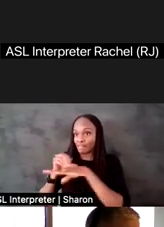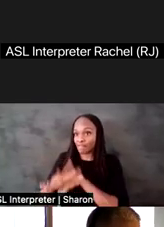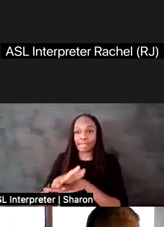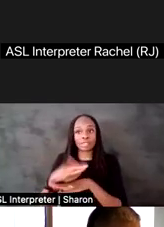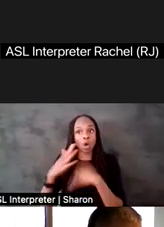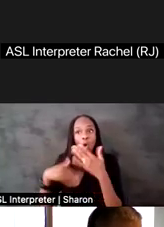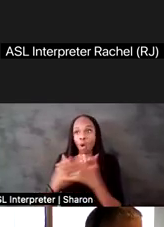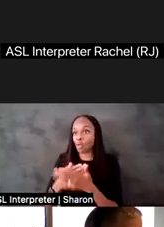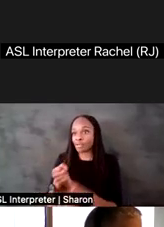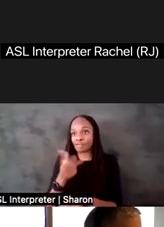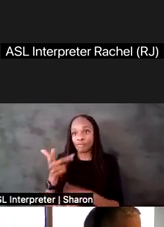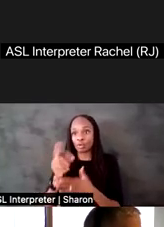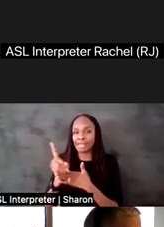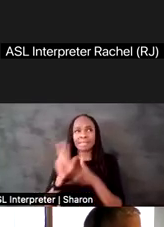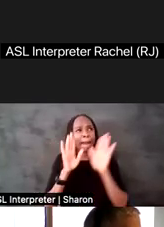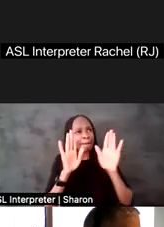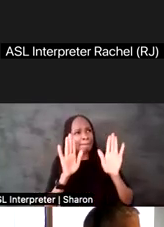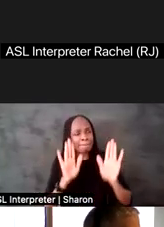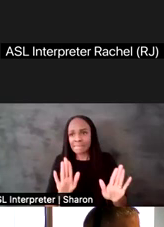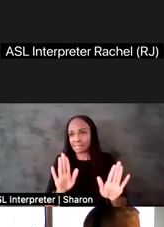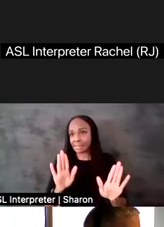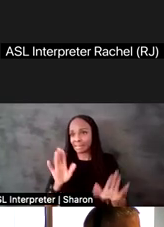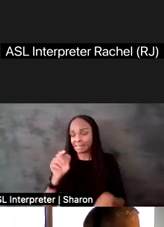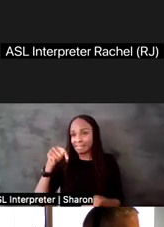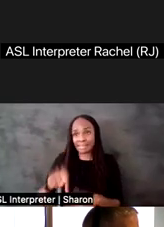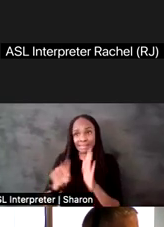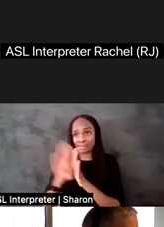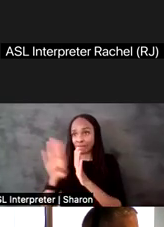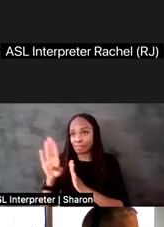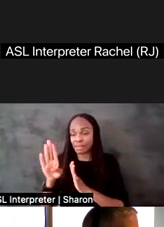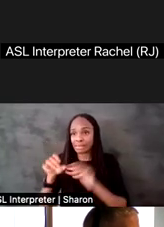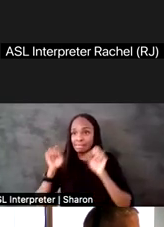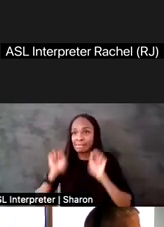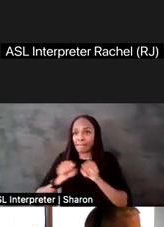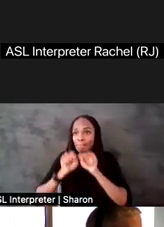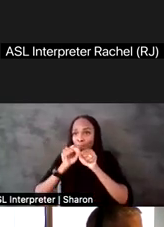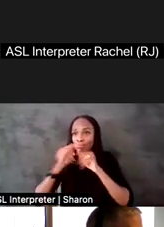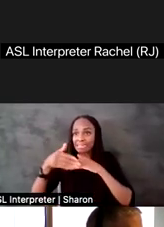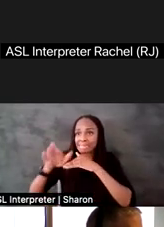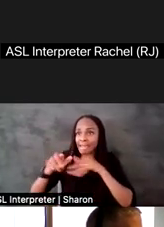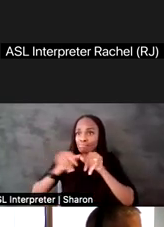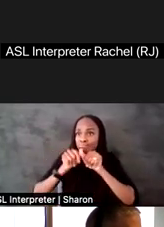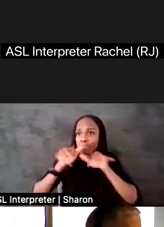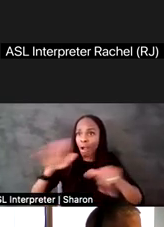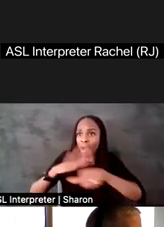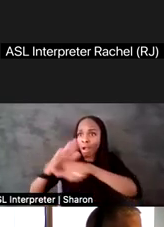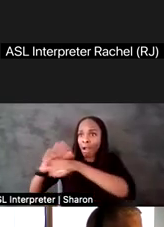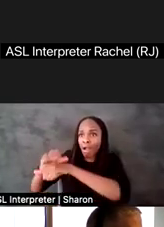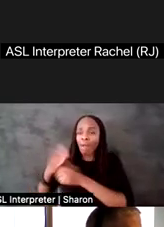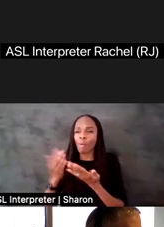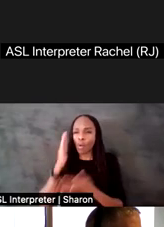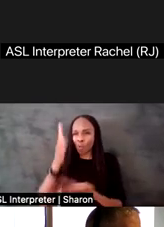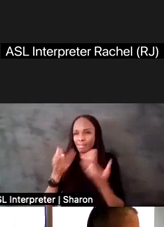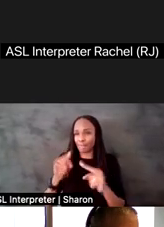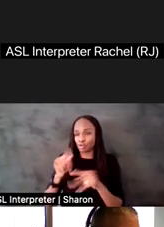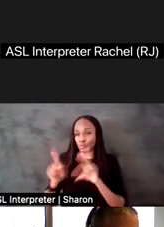Super amazing that this has been able to be developed to really send out a fairly good estimate of what's going to happen to people who are needing to